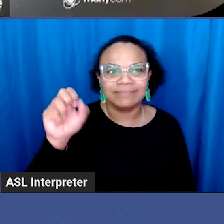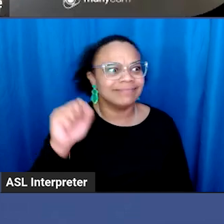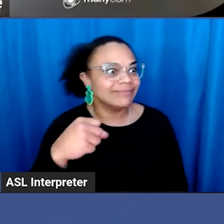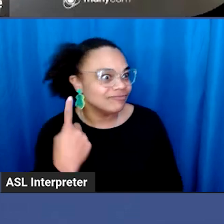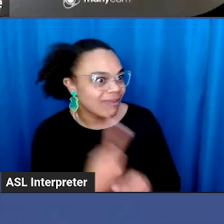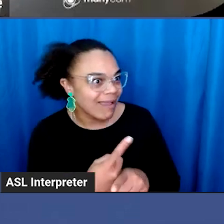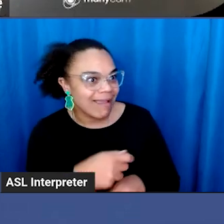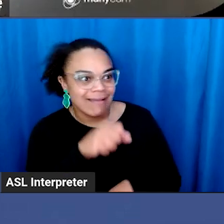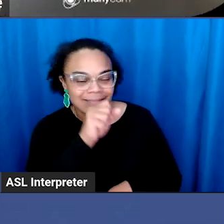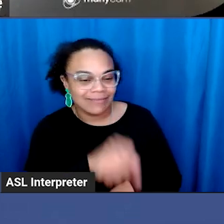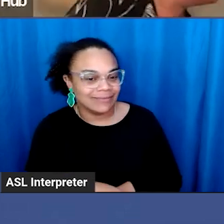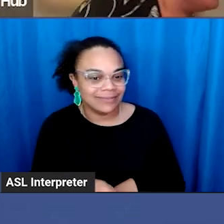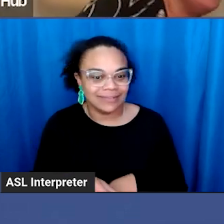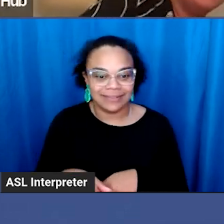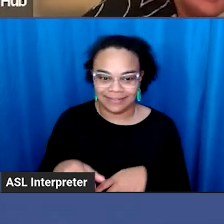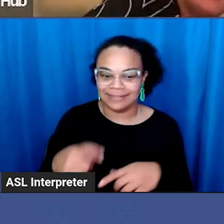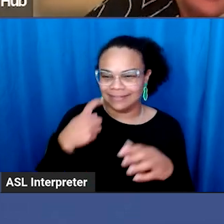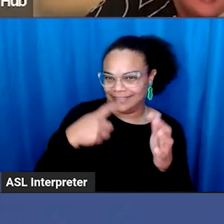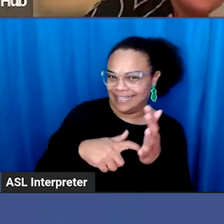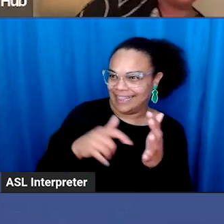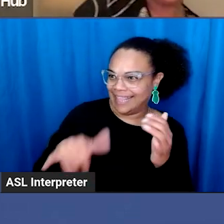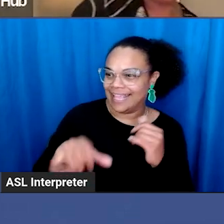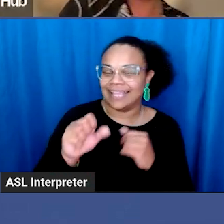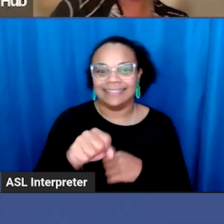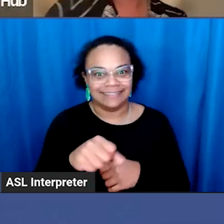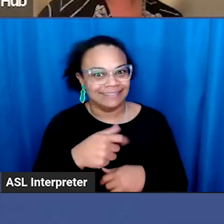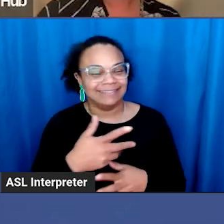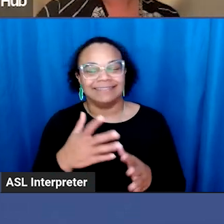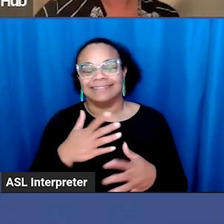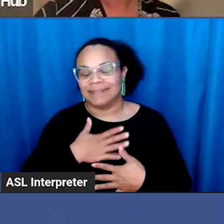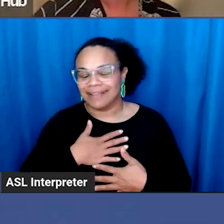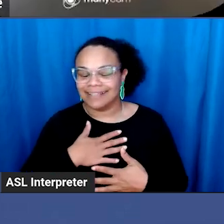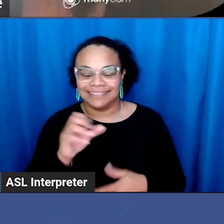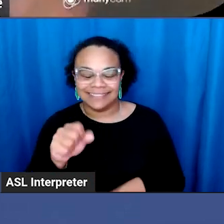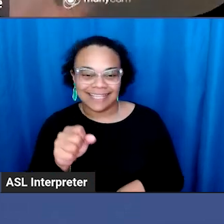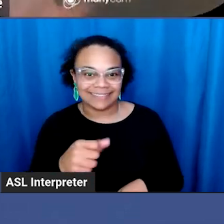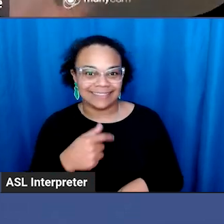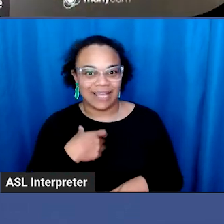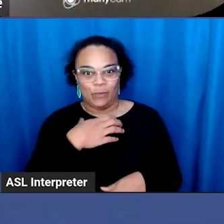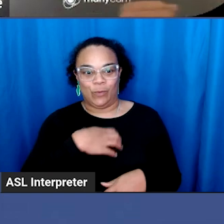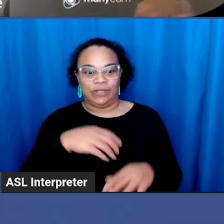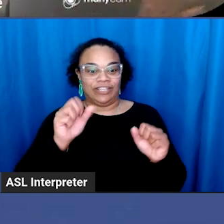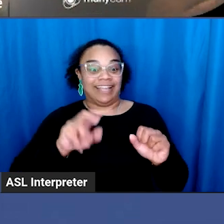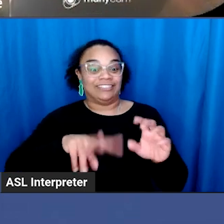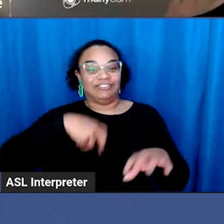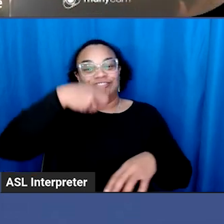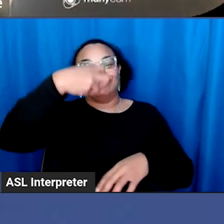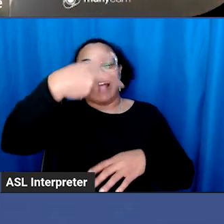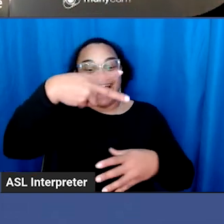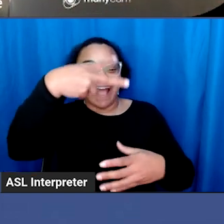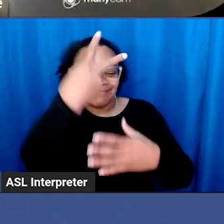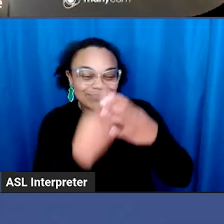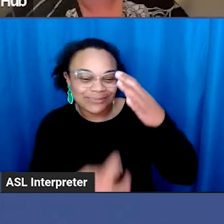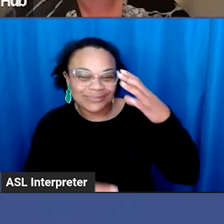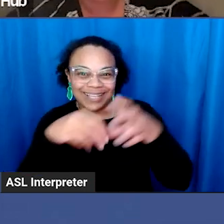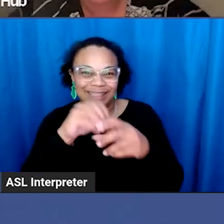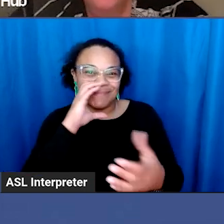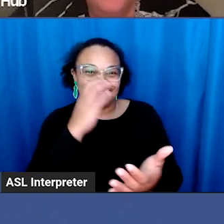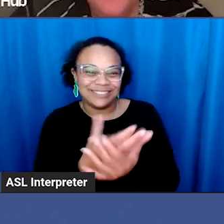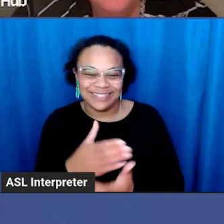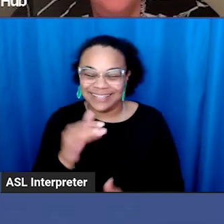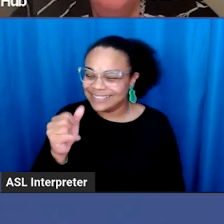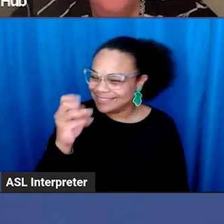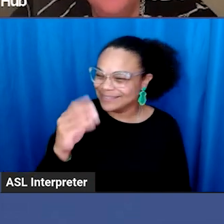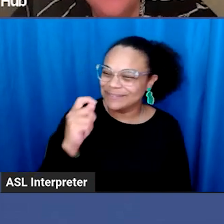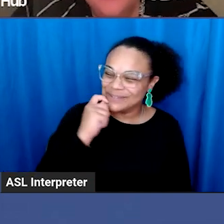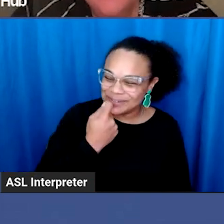Rocked by that. background. Yes. Oh my gosh. I wish I could just jump in it. That's so